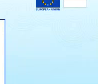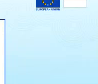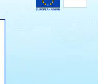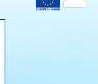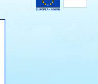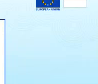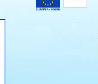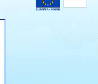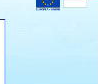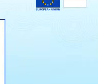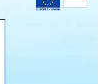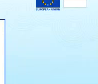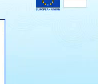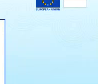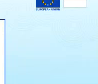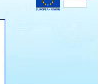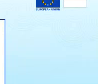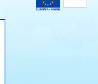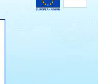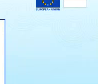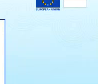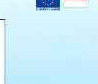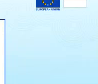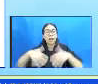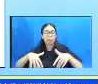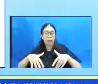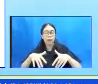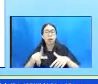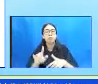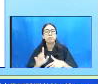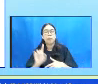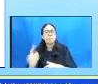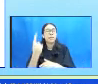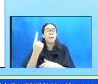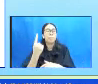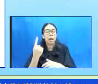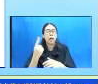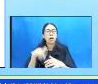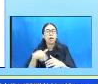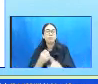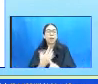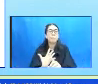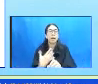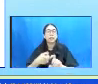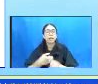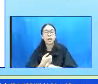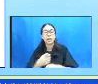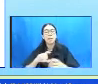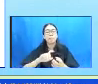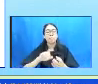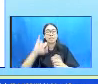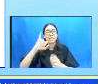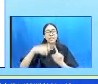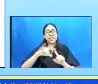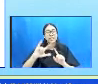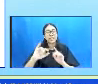are the first to suffer the consequences of this. This makes it crucial that their voices are heard. They